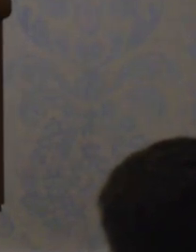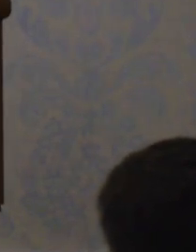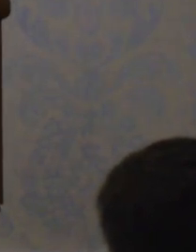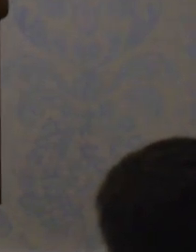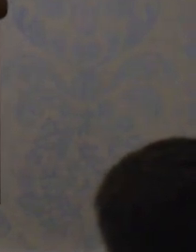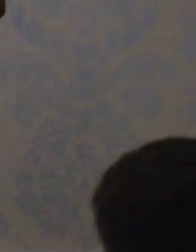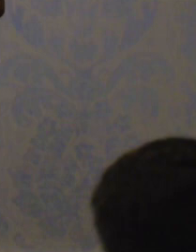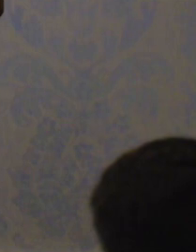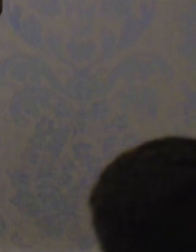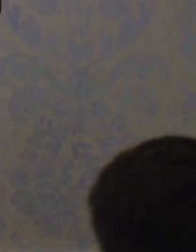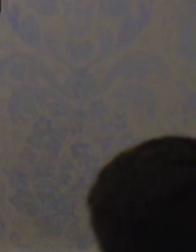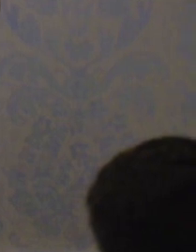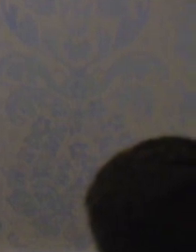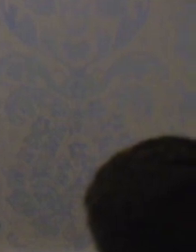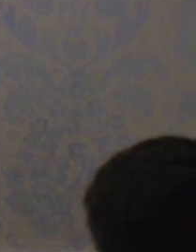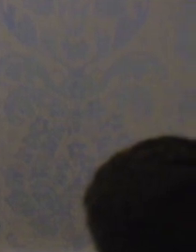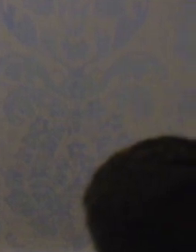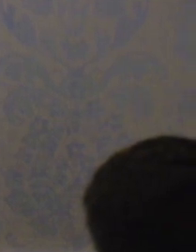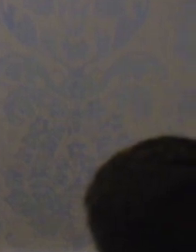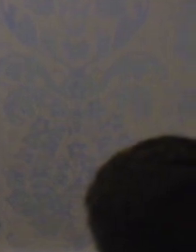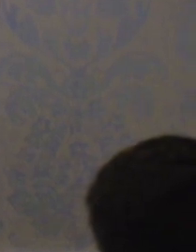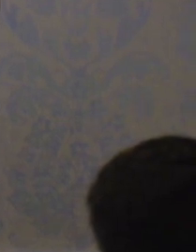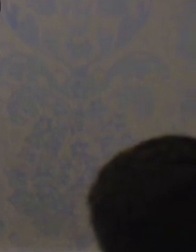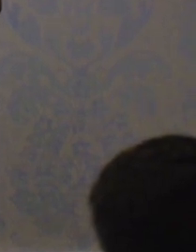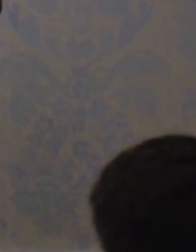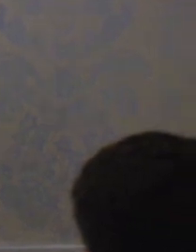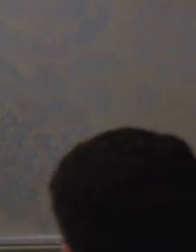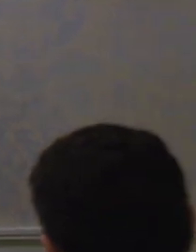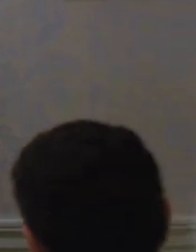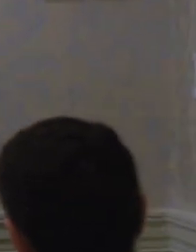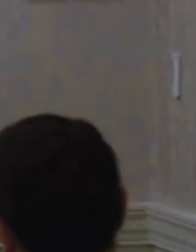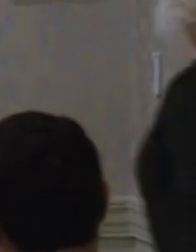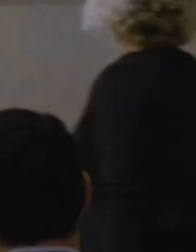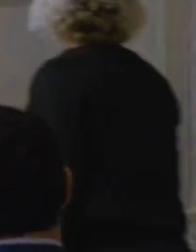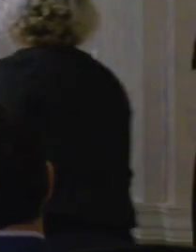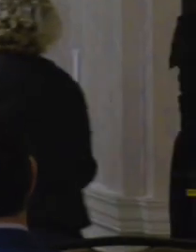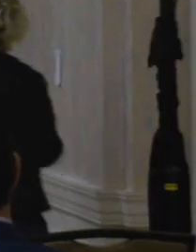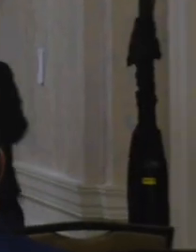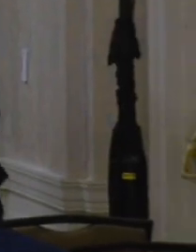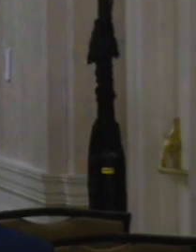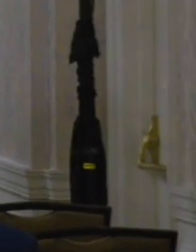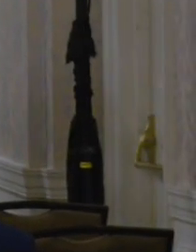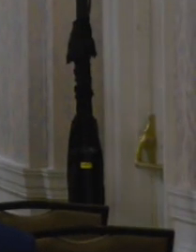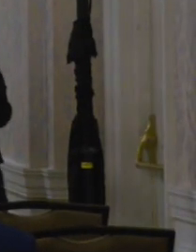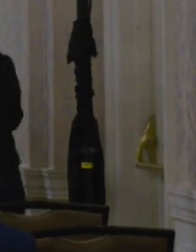the Center for Global Development. Thank you, everyone.